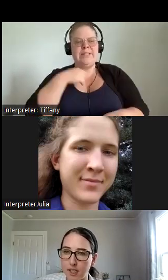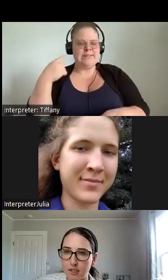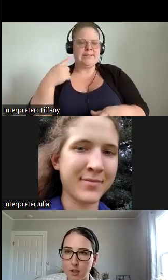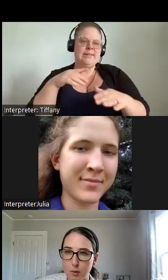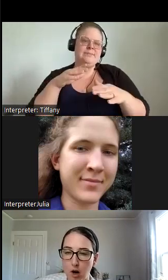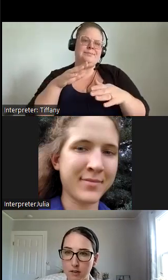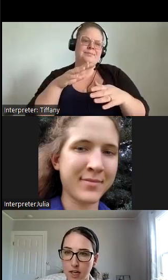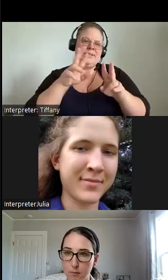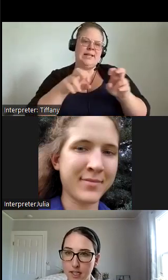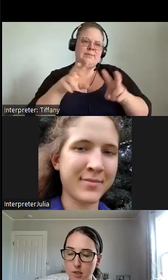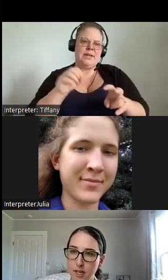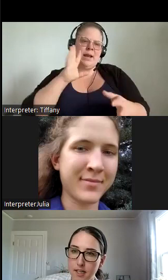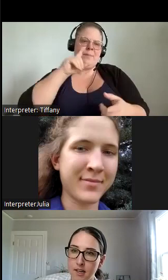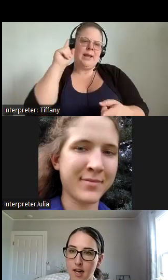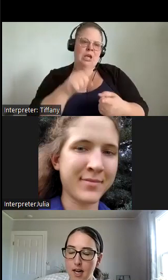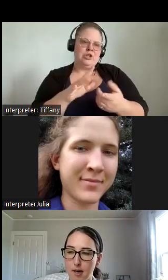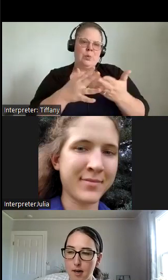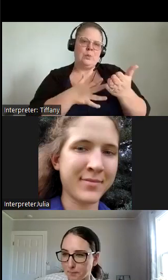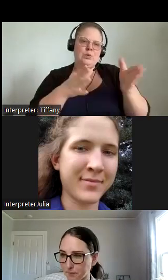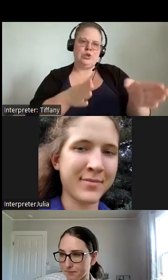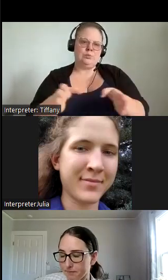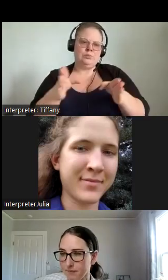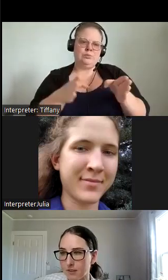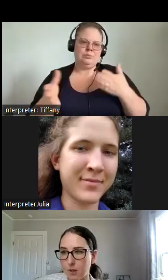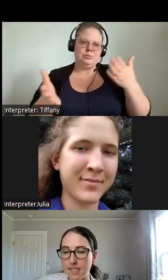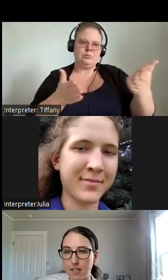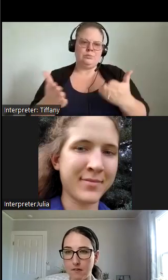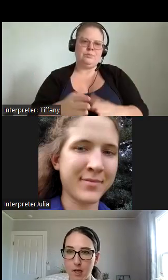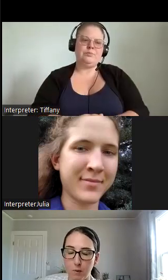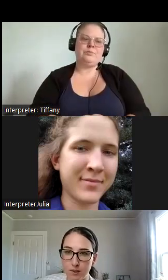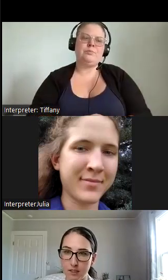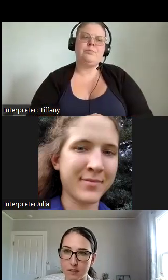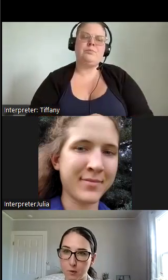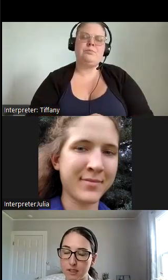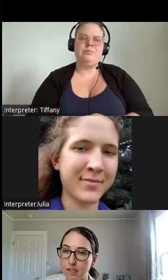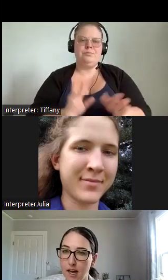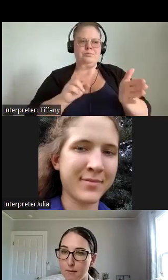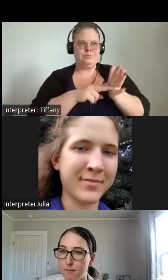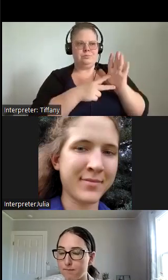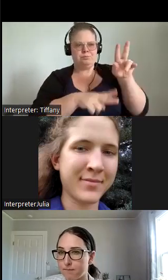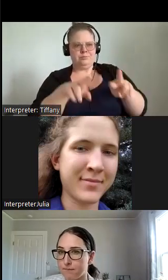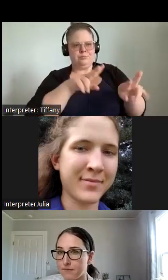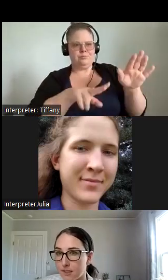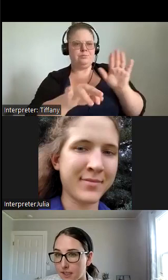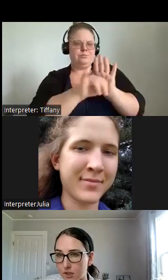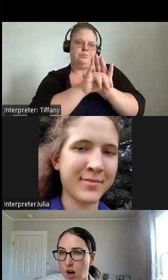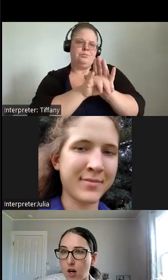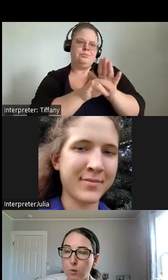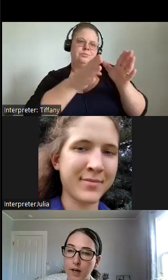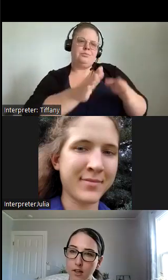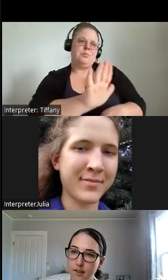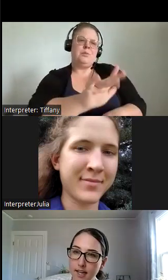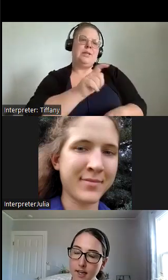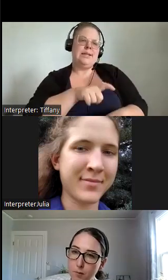service planning is a huge part of care management. So identifying what those individuals' needs